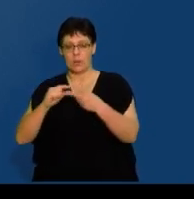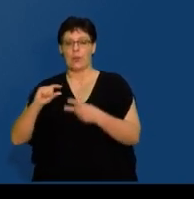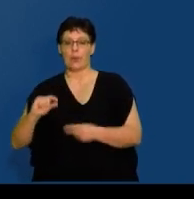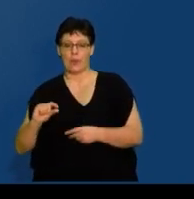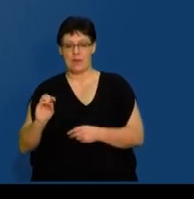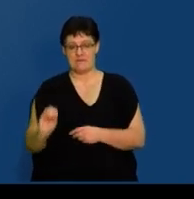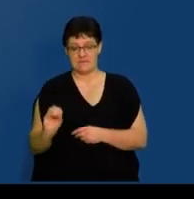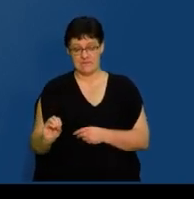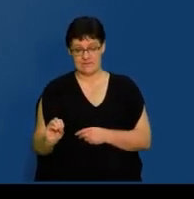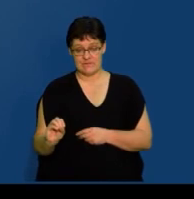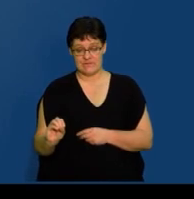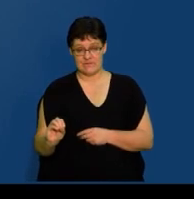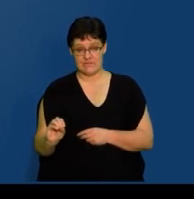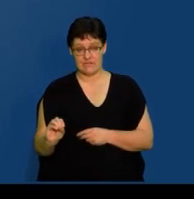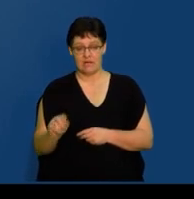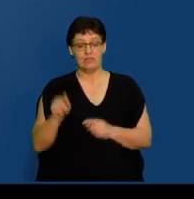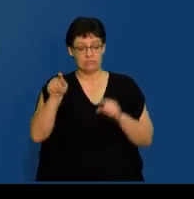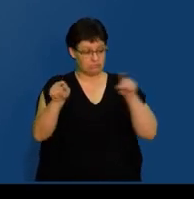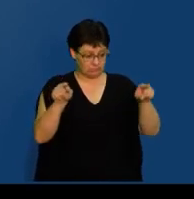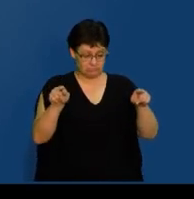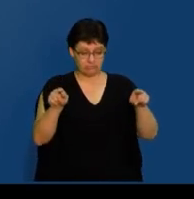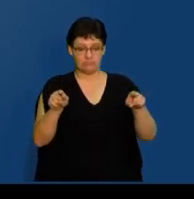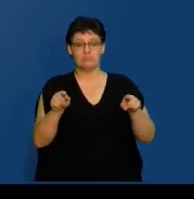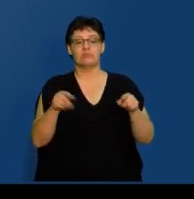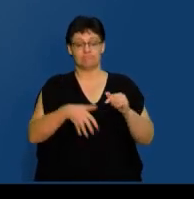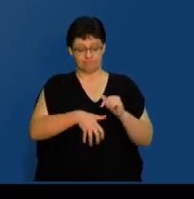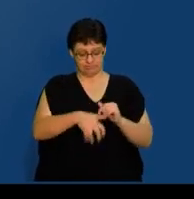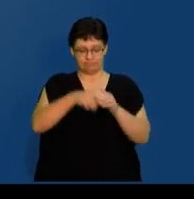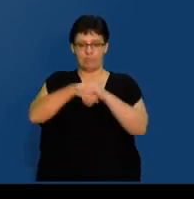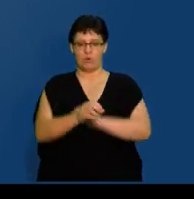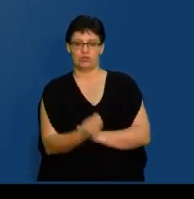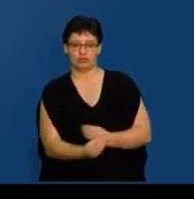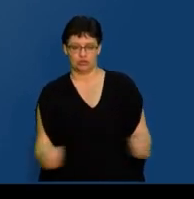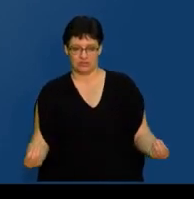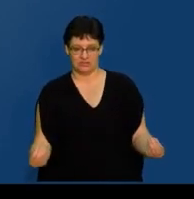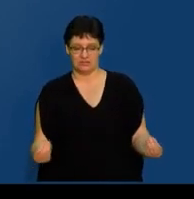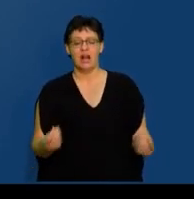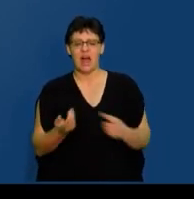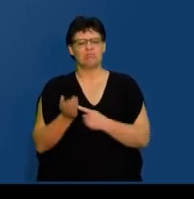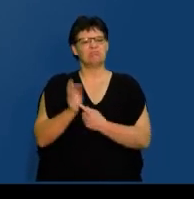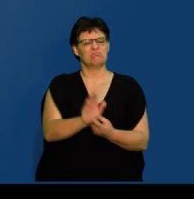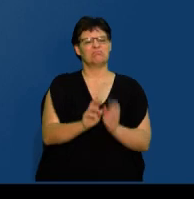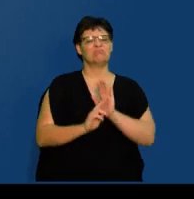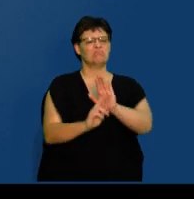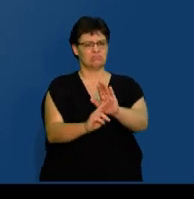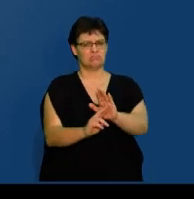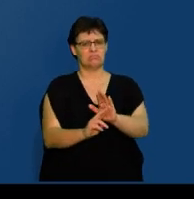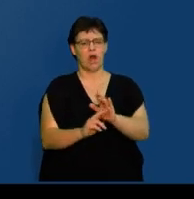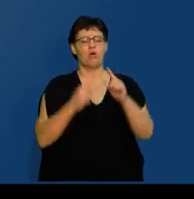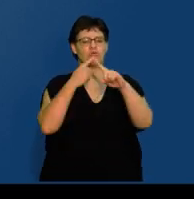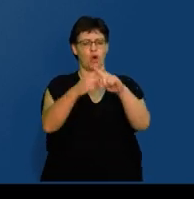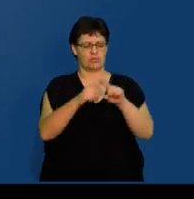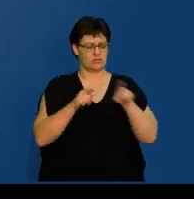allele, have children, represent the genetic cross between the two to show the